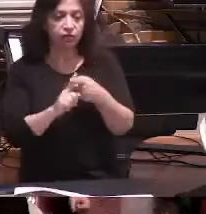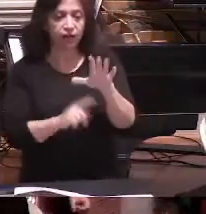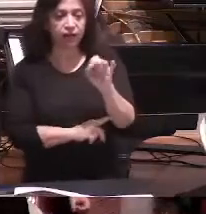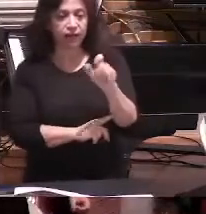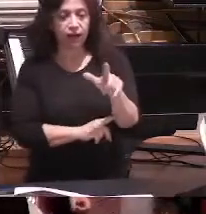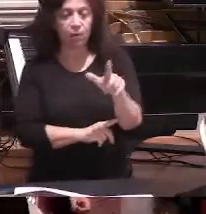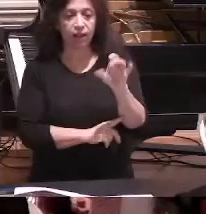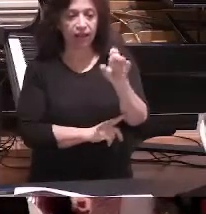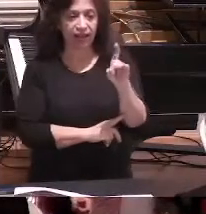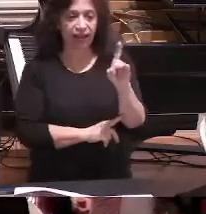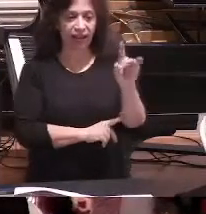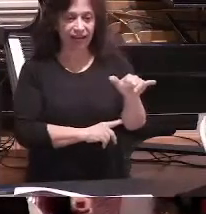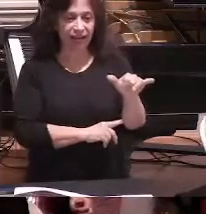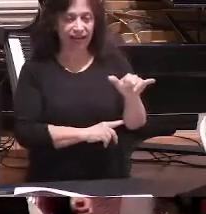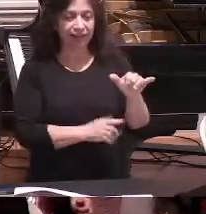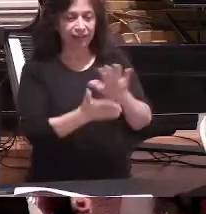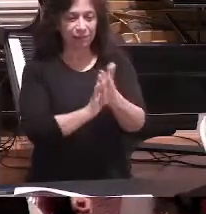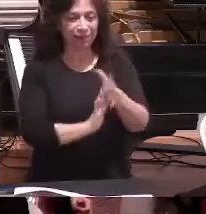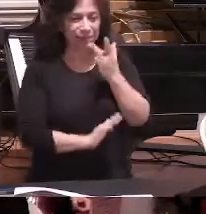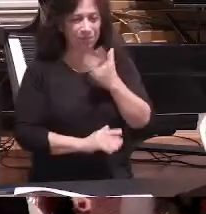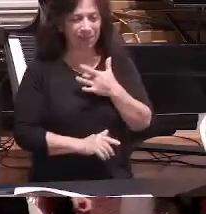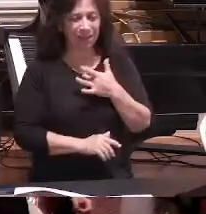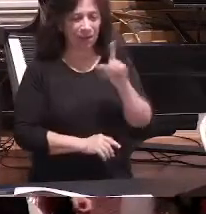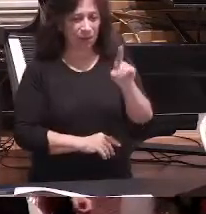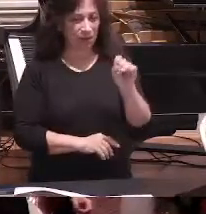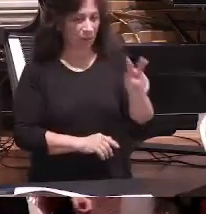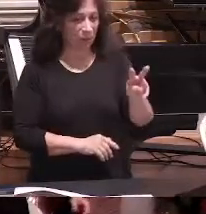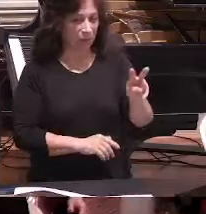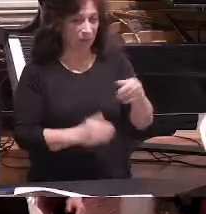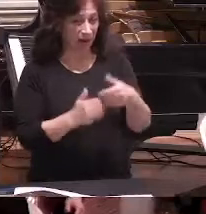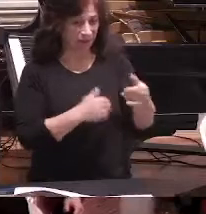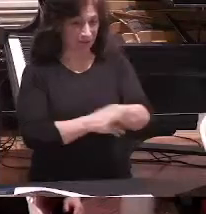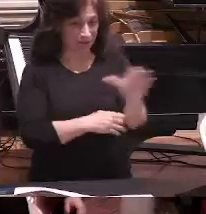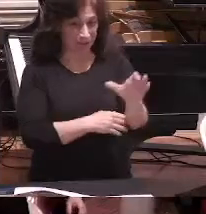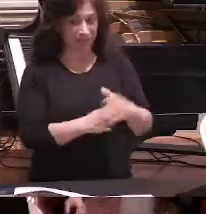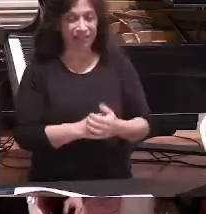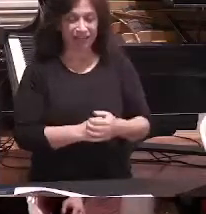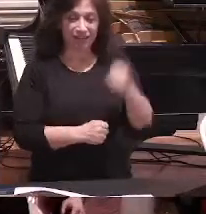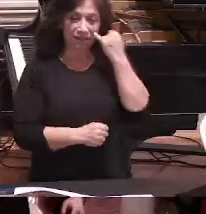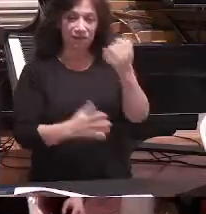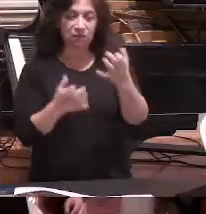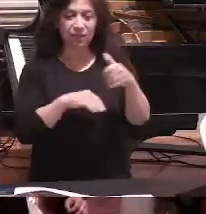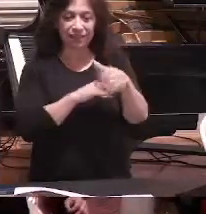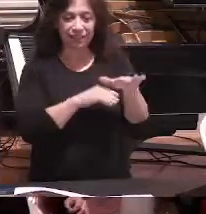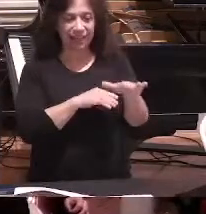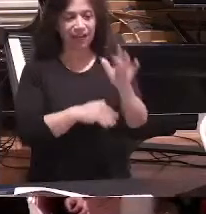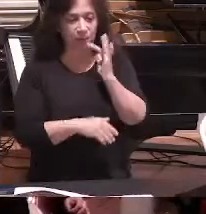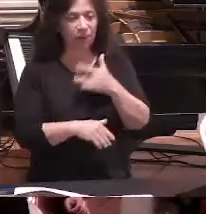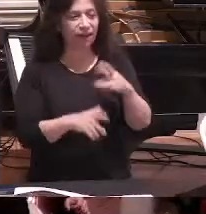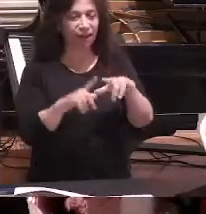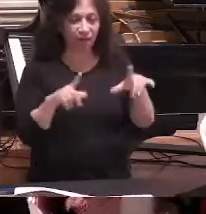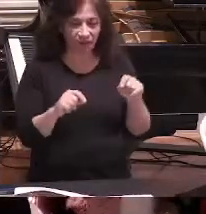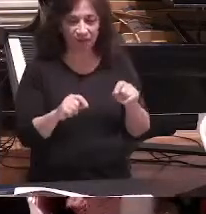Eddy is turning 102 just after Christmas. So if you would like to send her a birthday